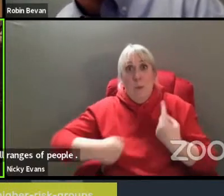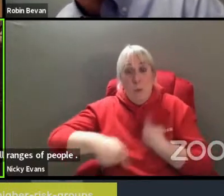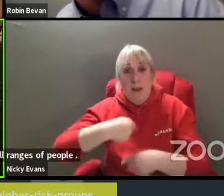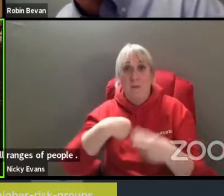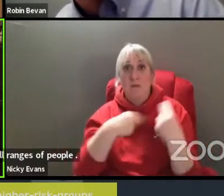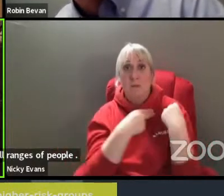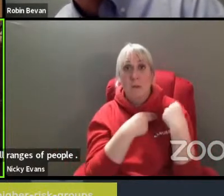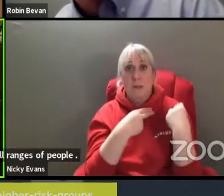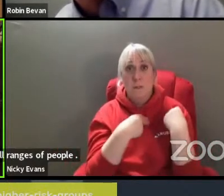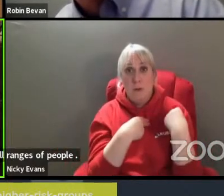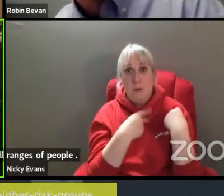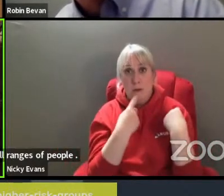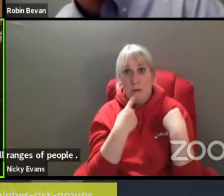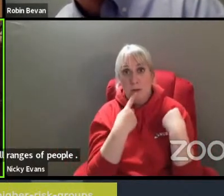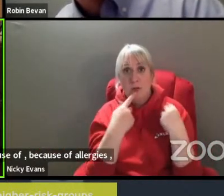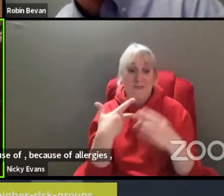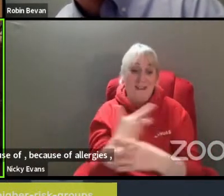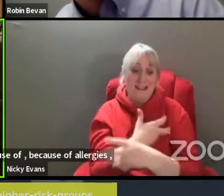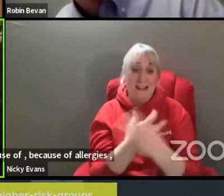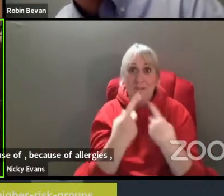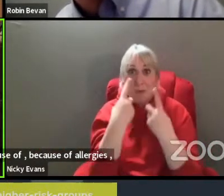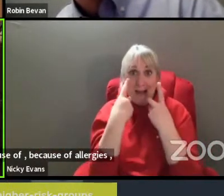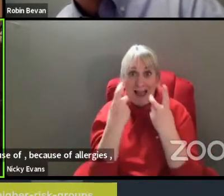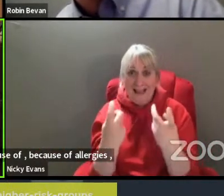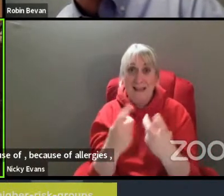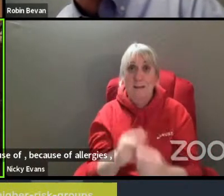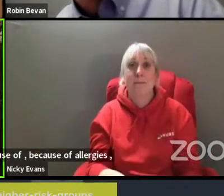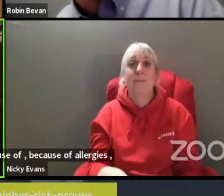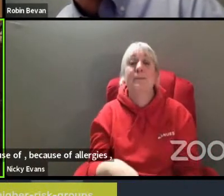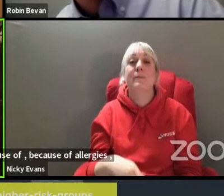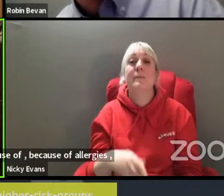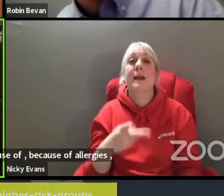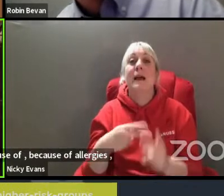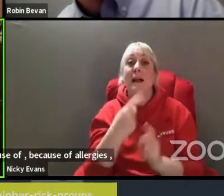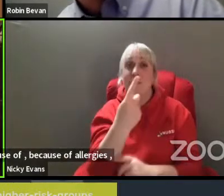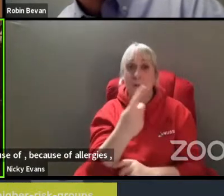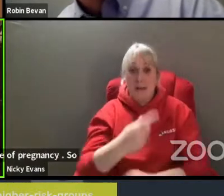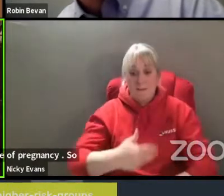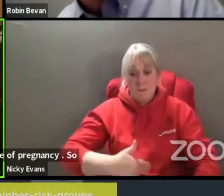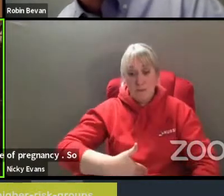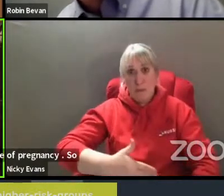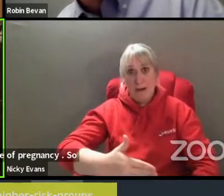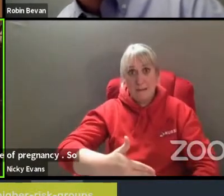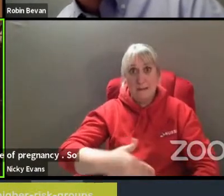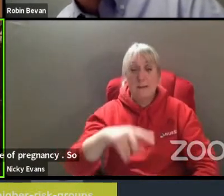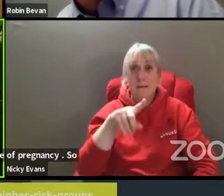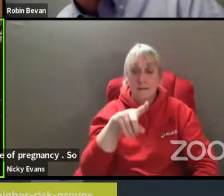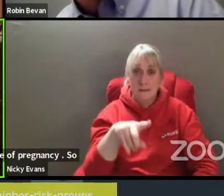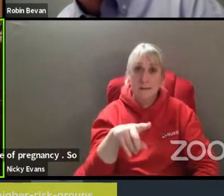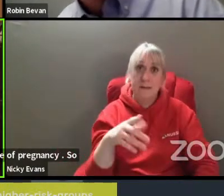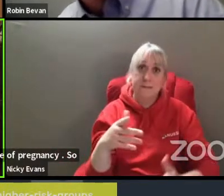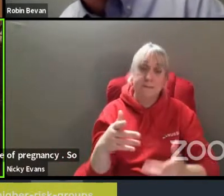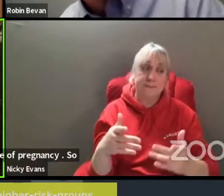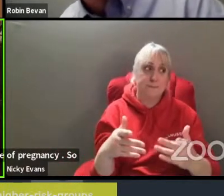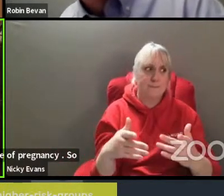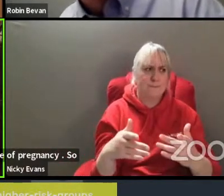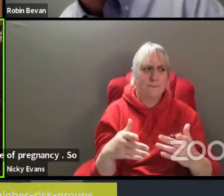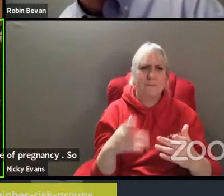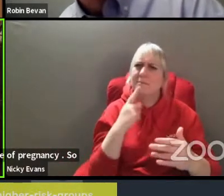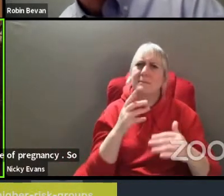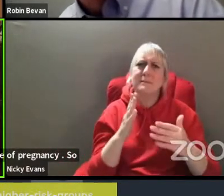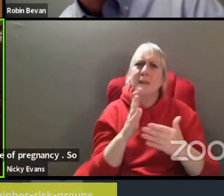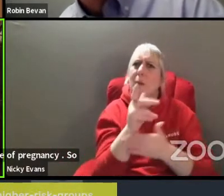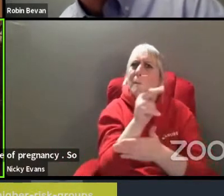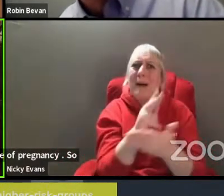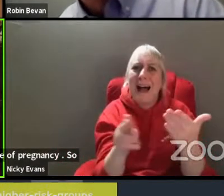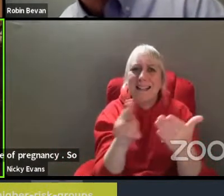you're pregnant and you come up to vaccination, is to talk to your GP, because I'm not sure that it's a complete ban on vaccination